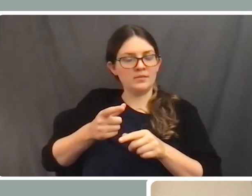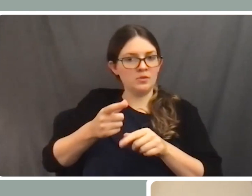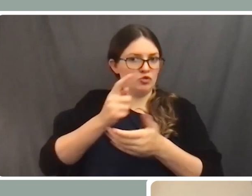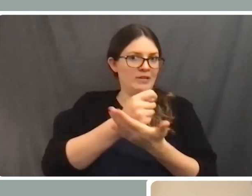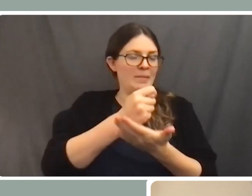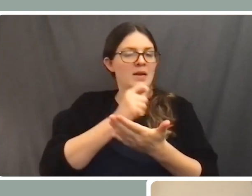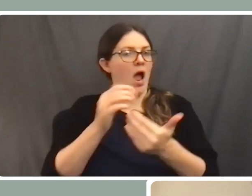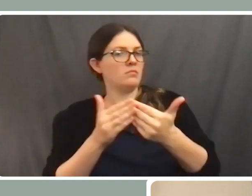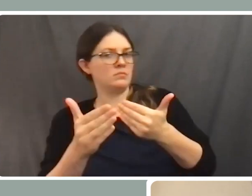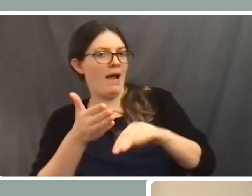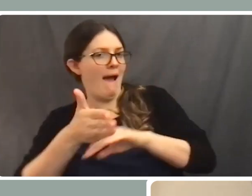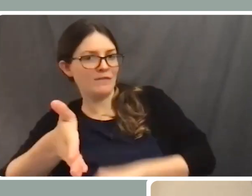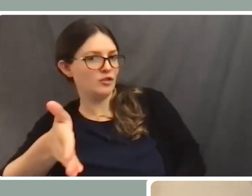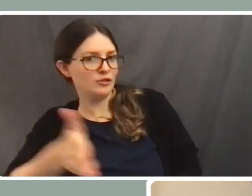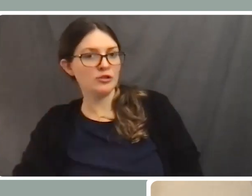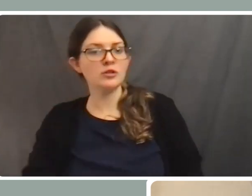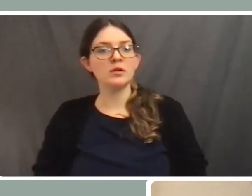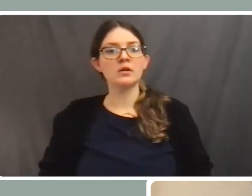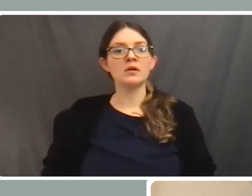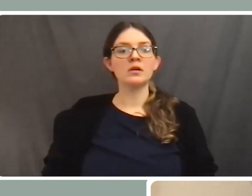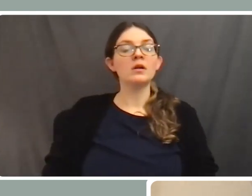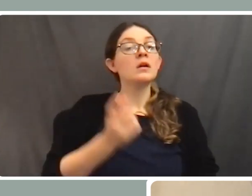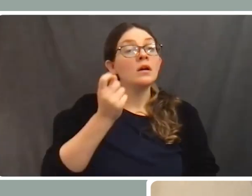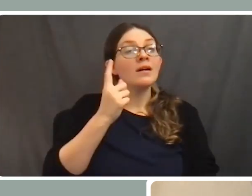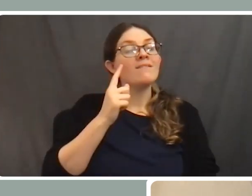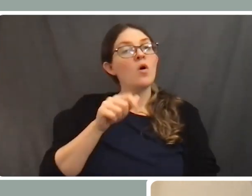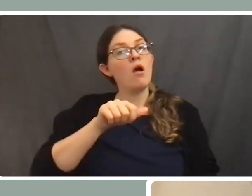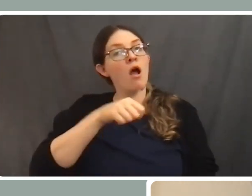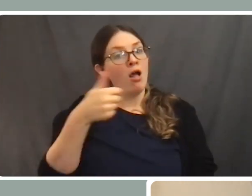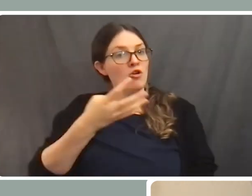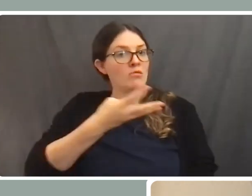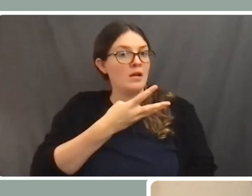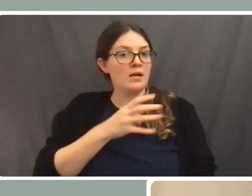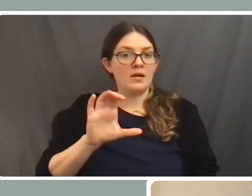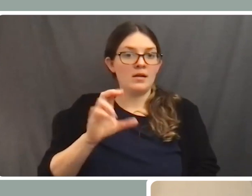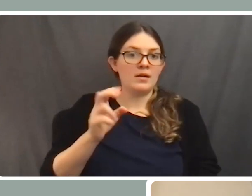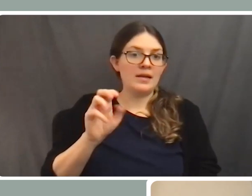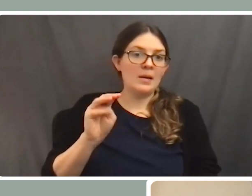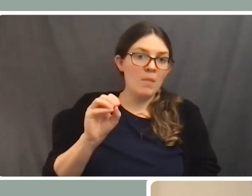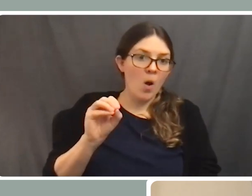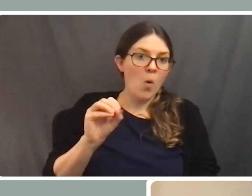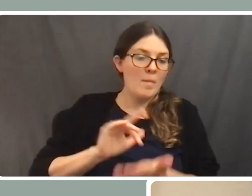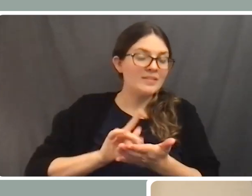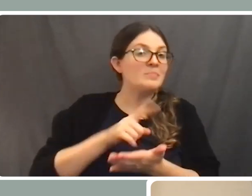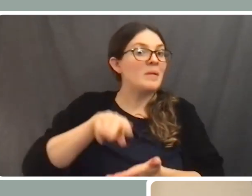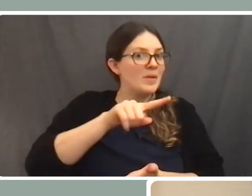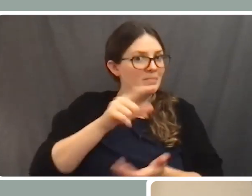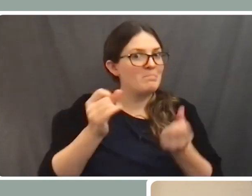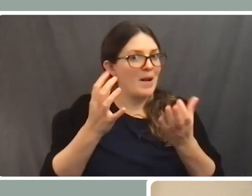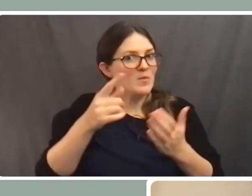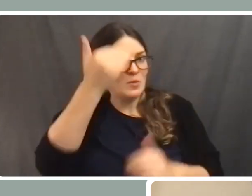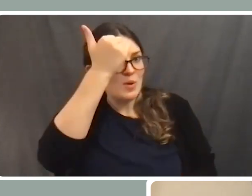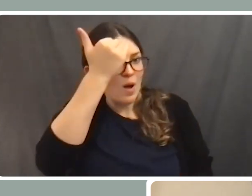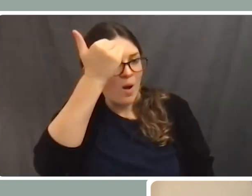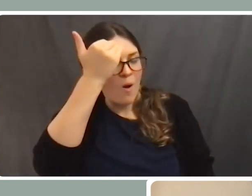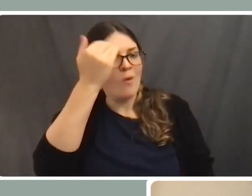fact. That is not the case for a chemotherapy drug that is probably on the minds of many on this call, that's